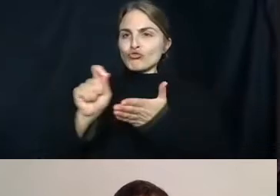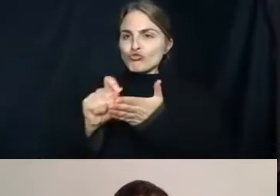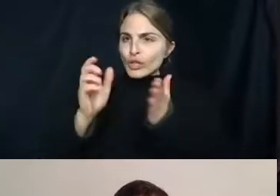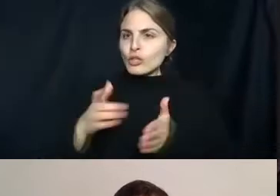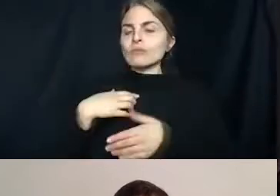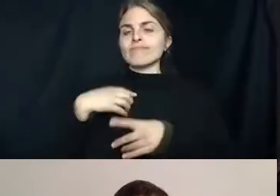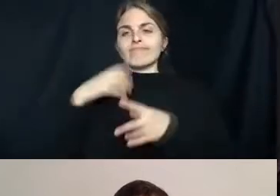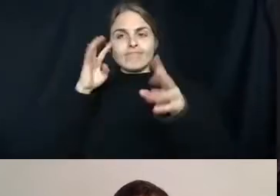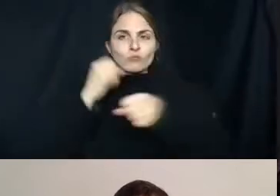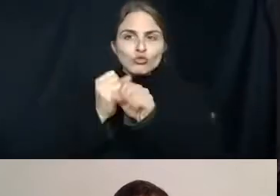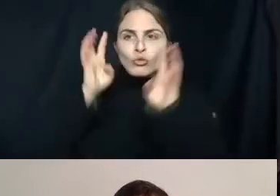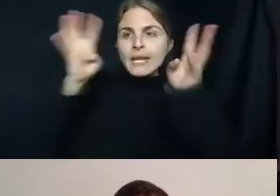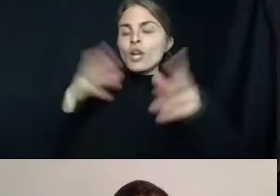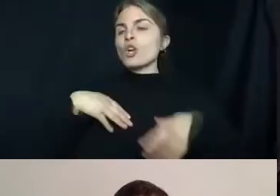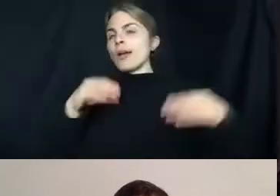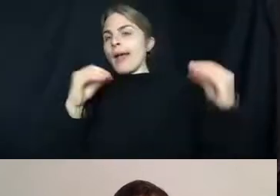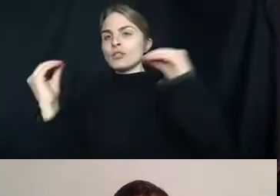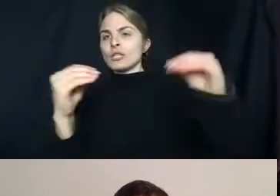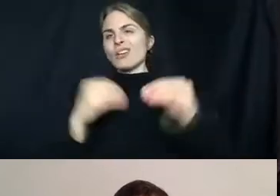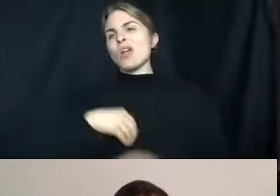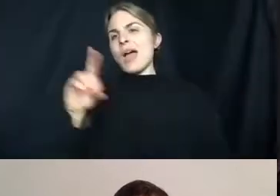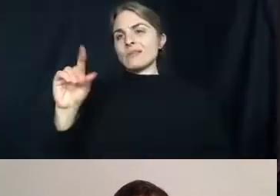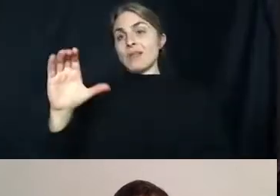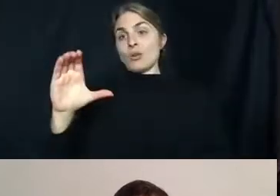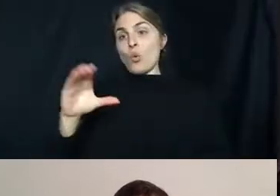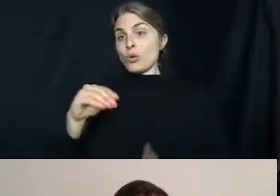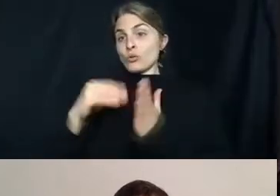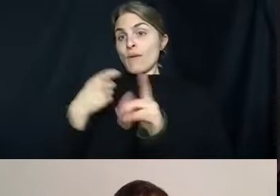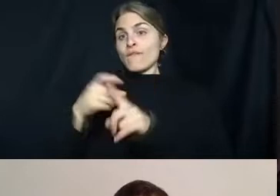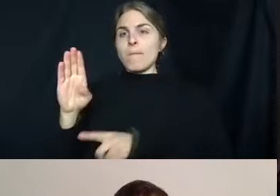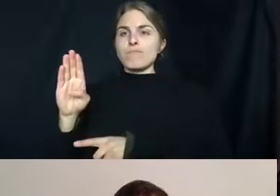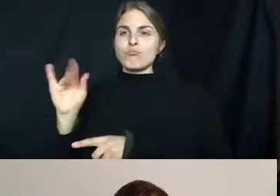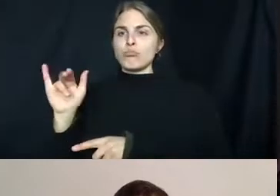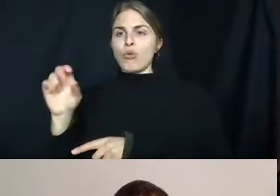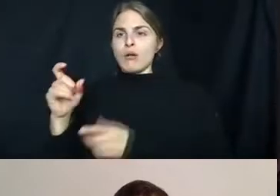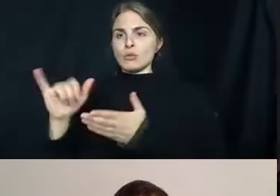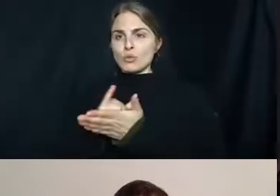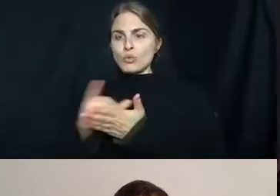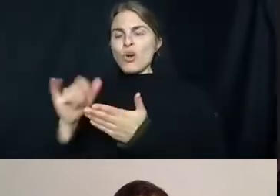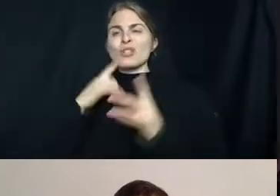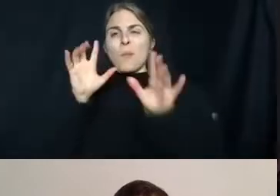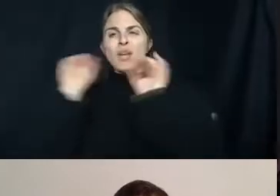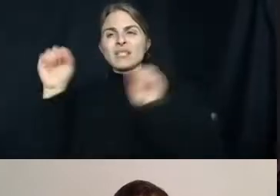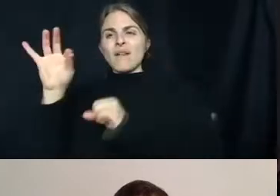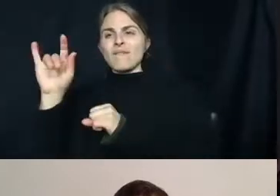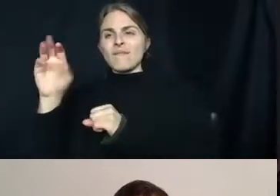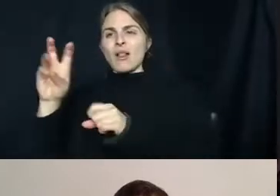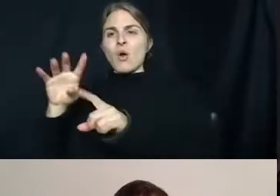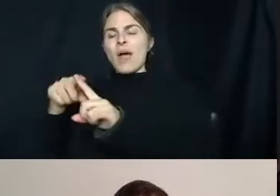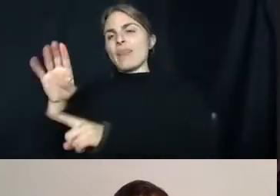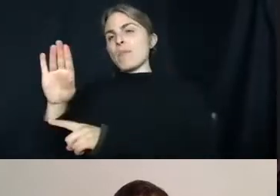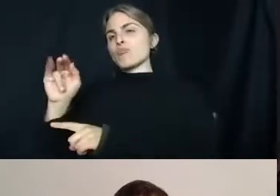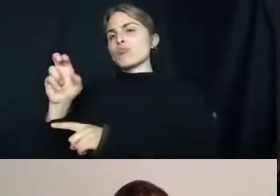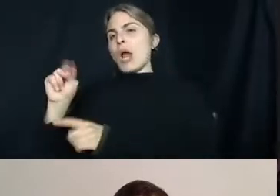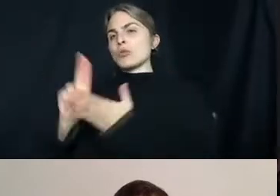creator, educator, and doctoral student from the Bronx, New York. As a presidential fellow at the Brown University School of Public